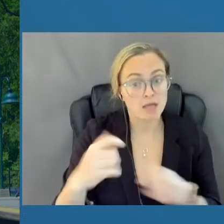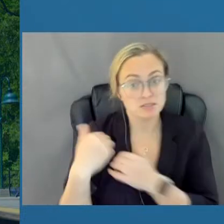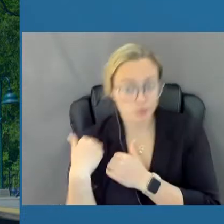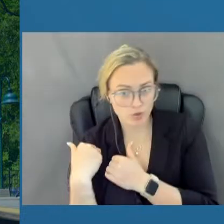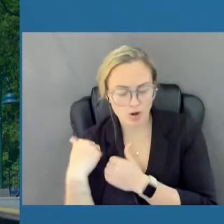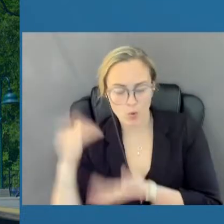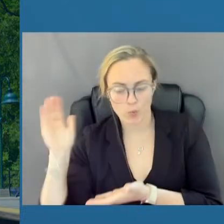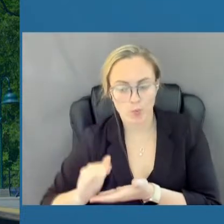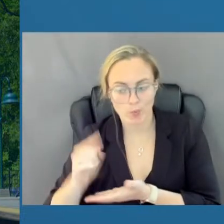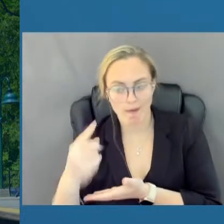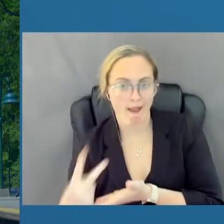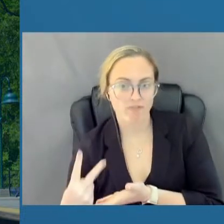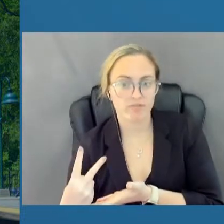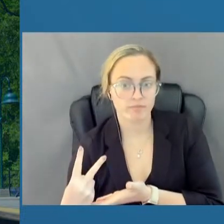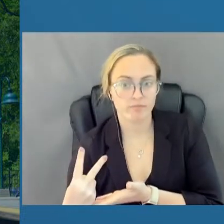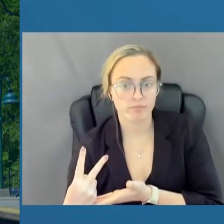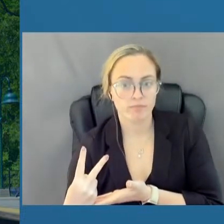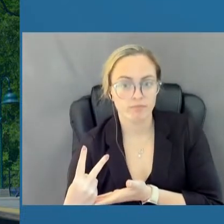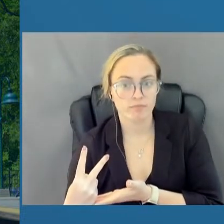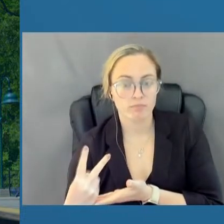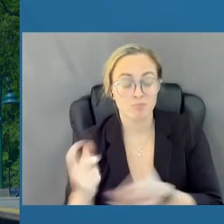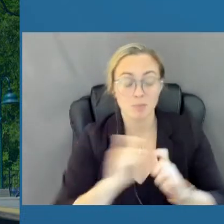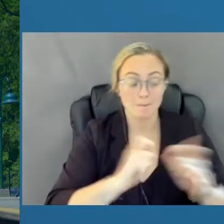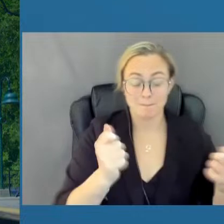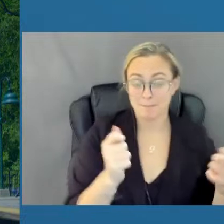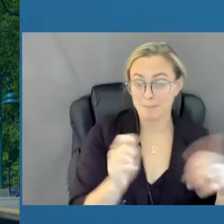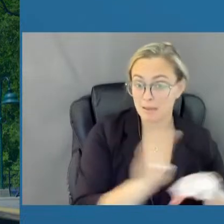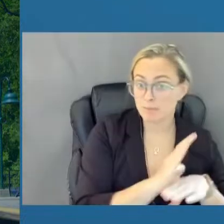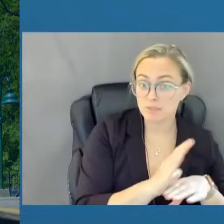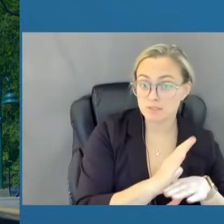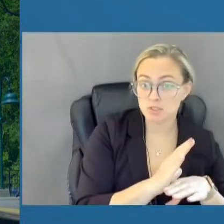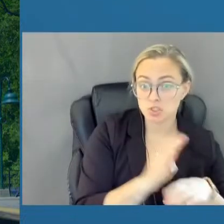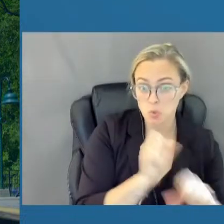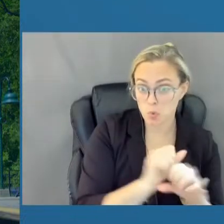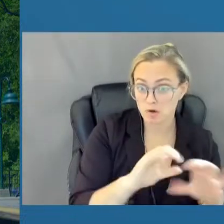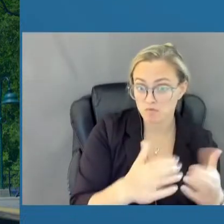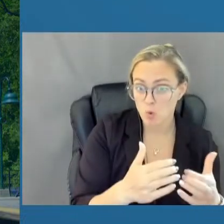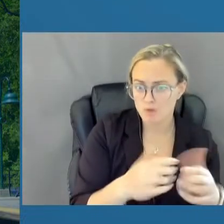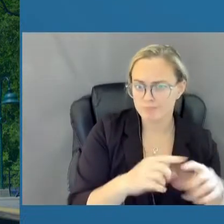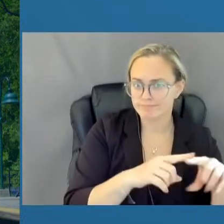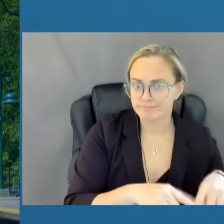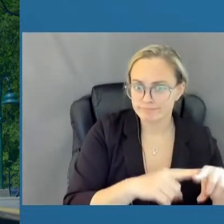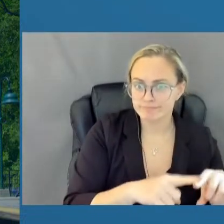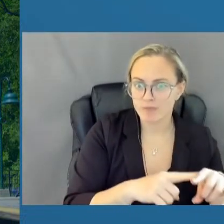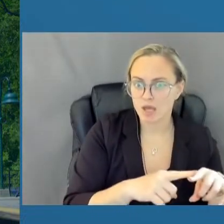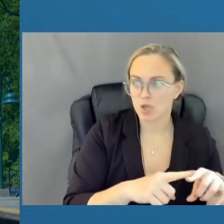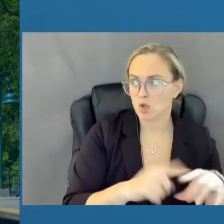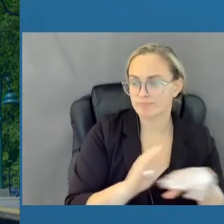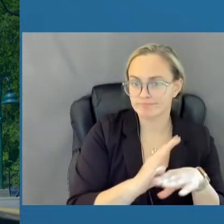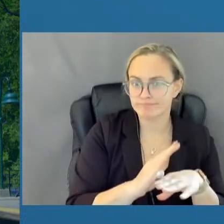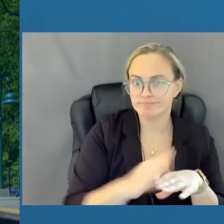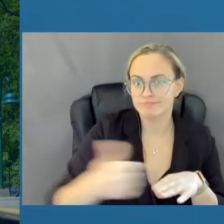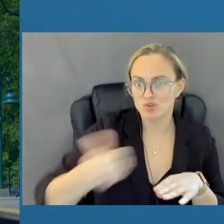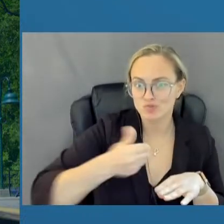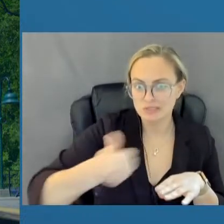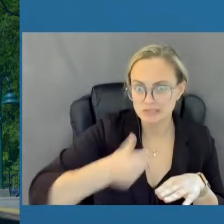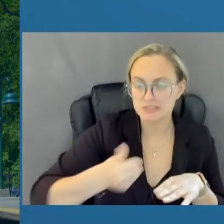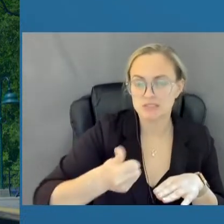by half, while larger employers whose workforce heavily rely on mass transit will see some small